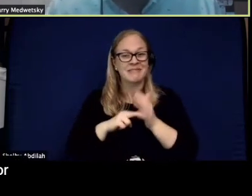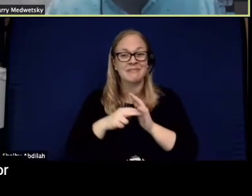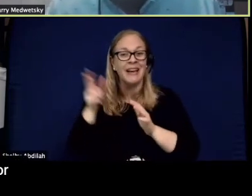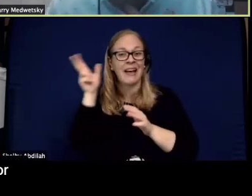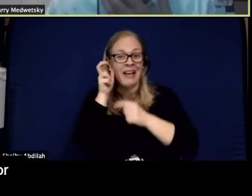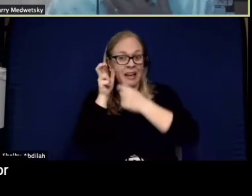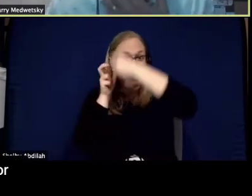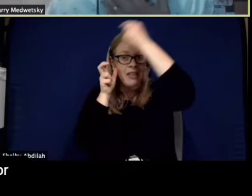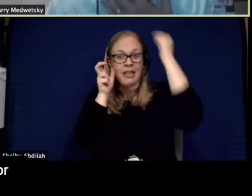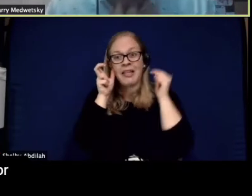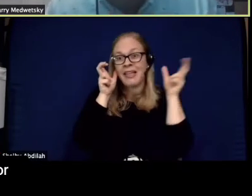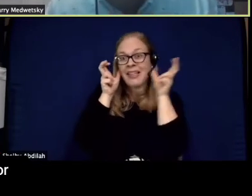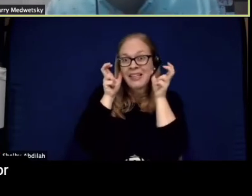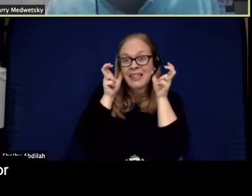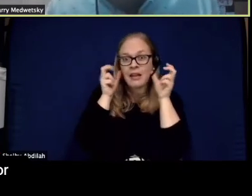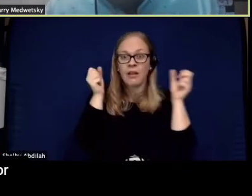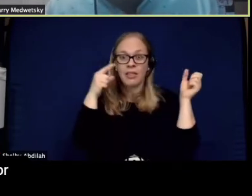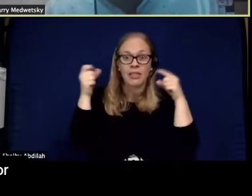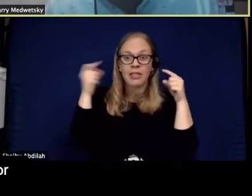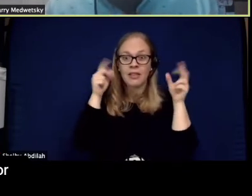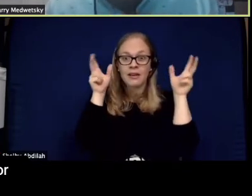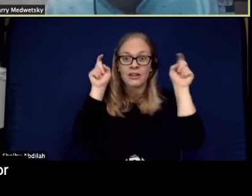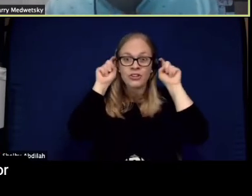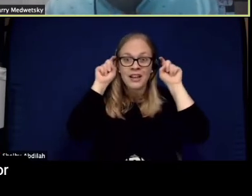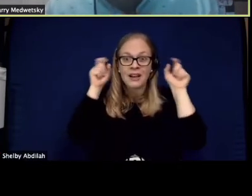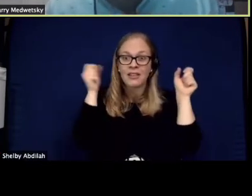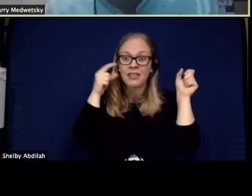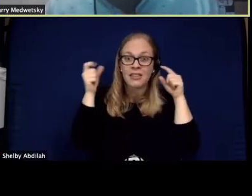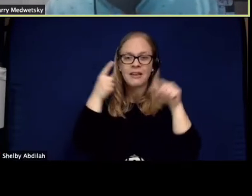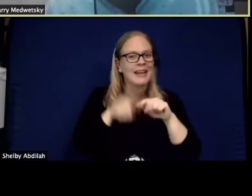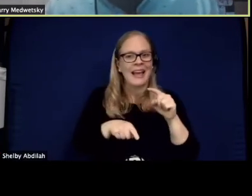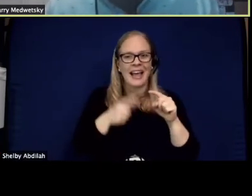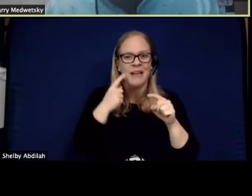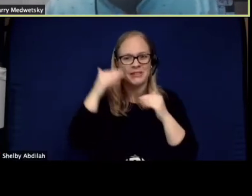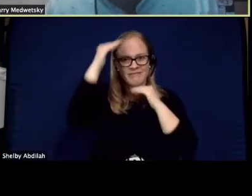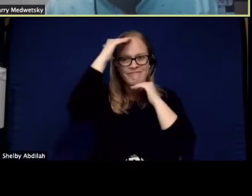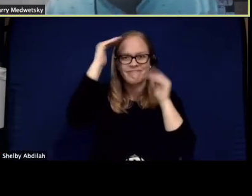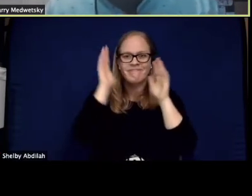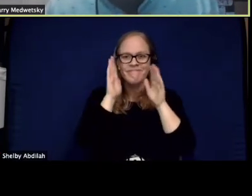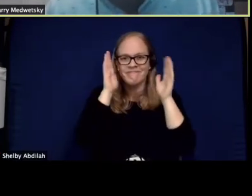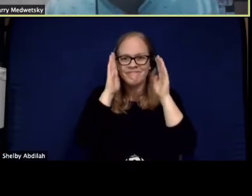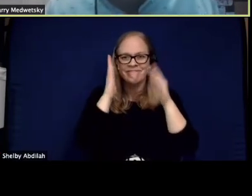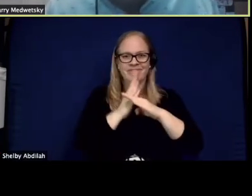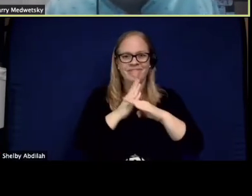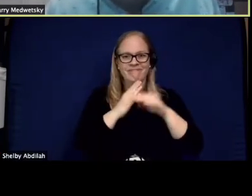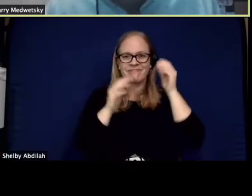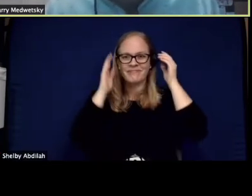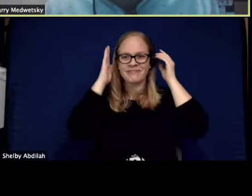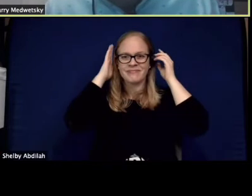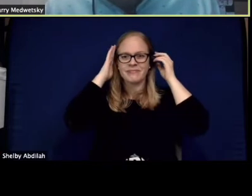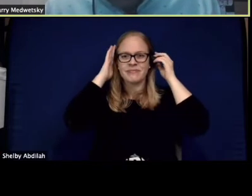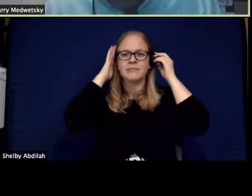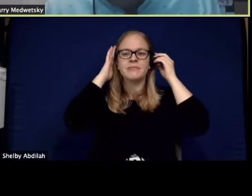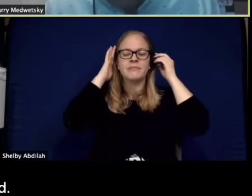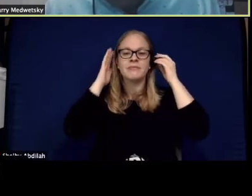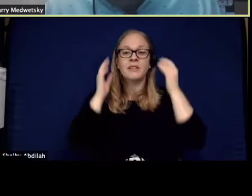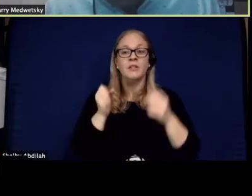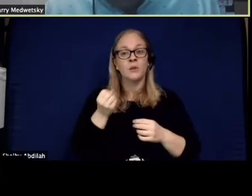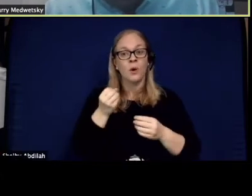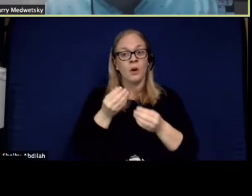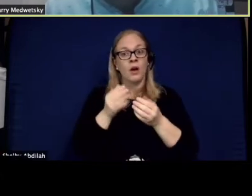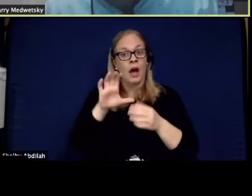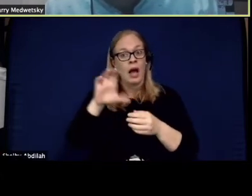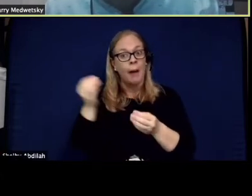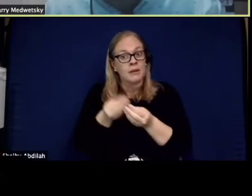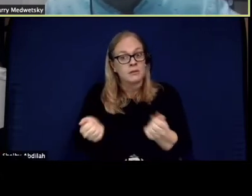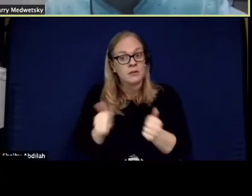or any type of sound. And so what companies would do is that they would have a streamer that